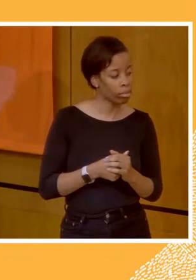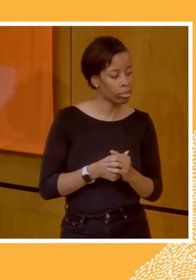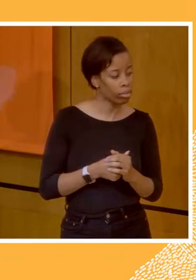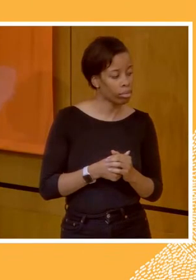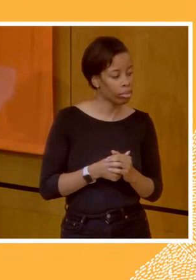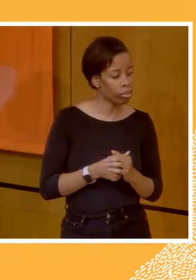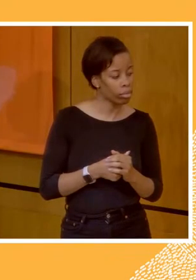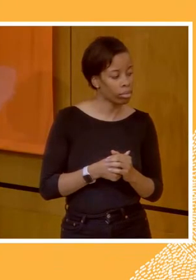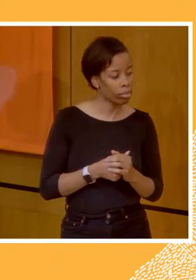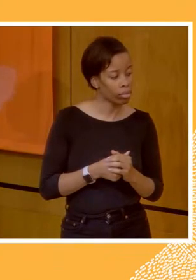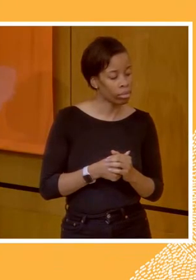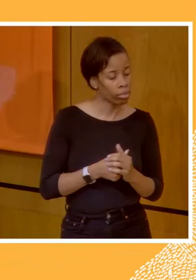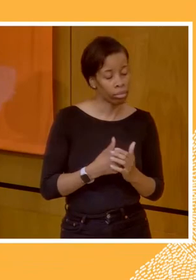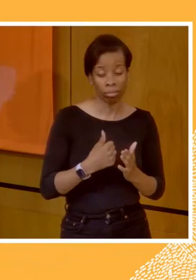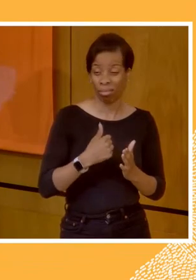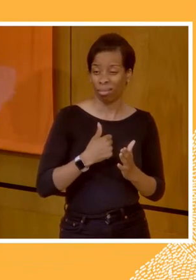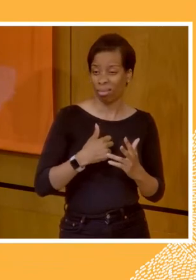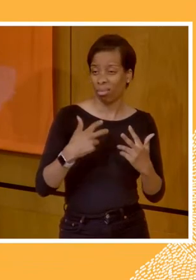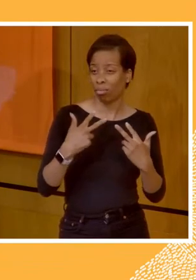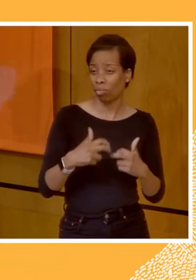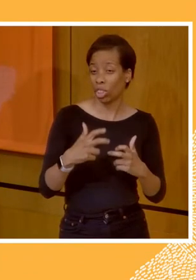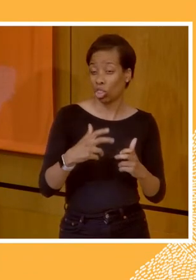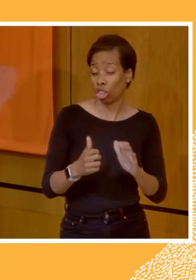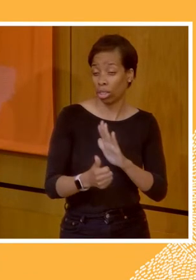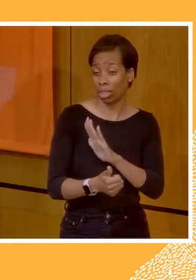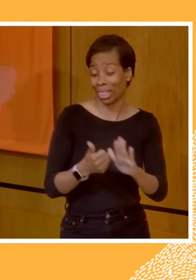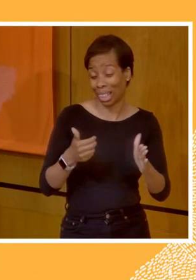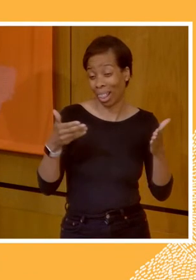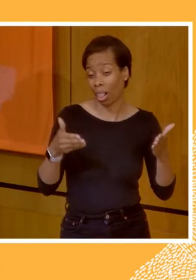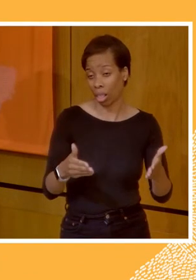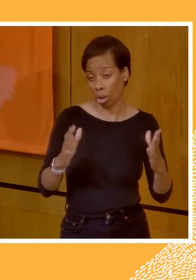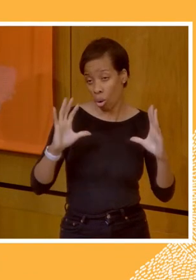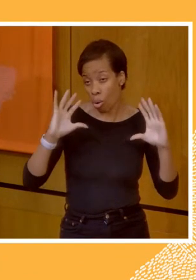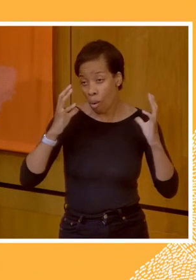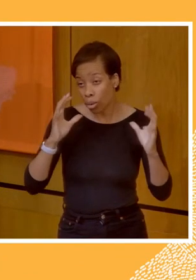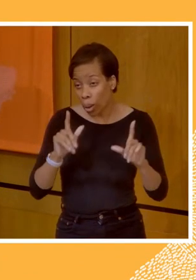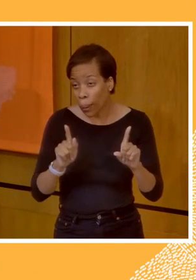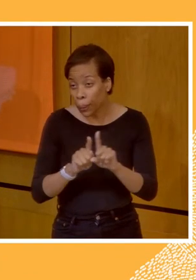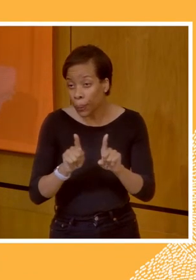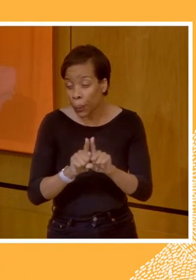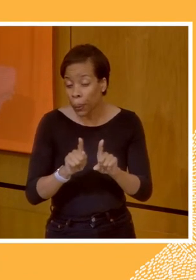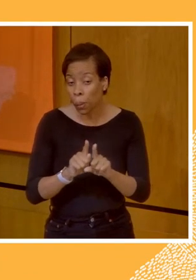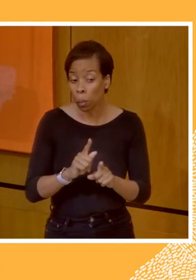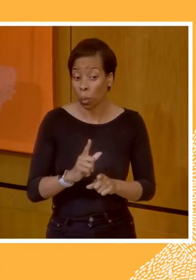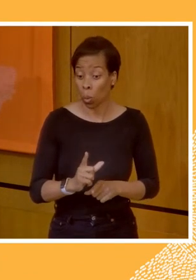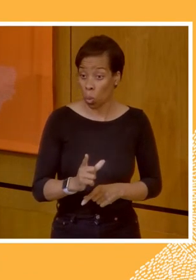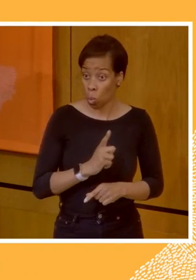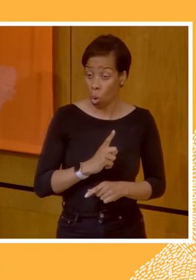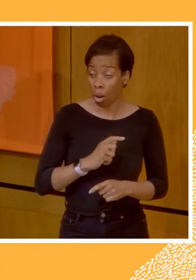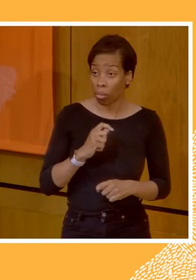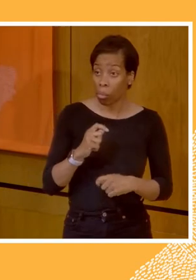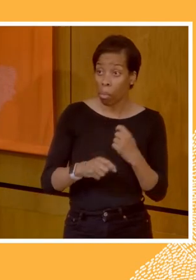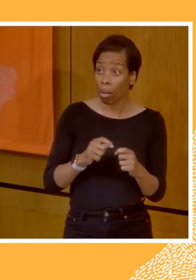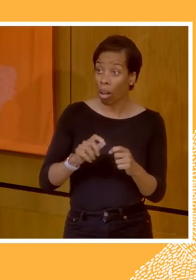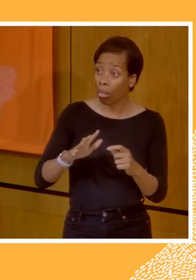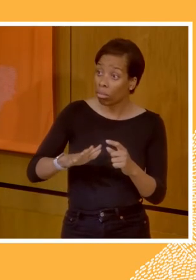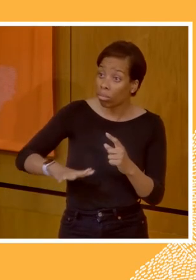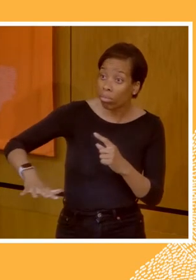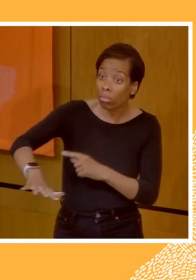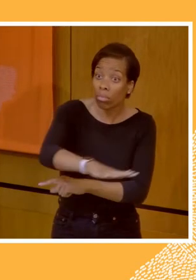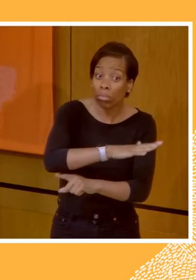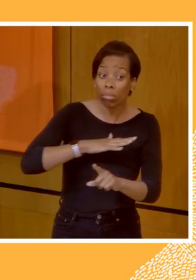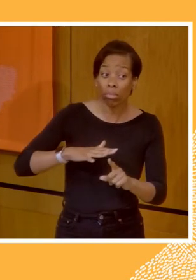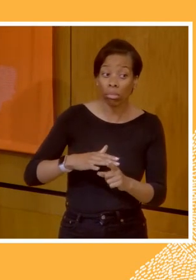research tool for us is because it allowed us to listen to the human and the